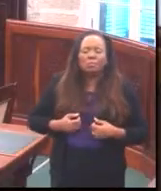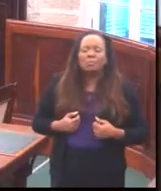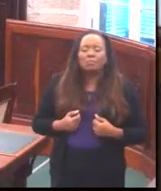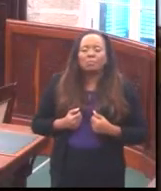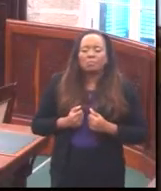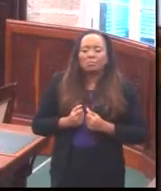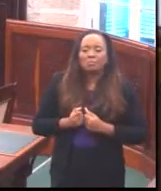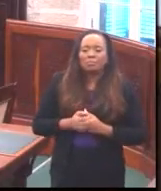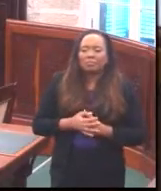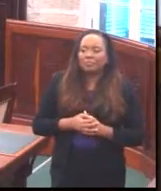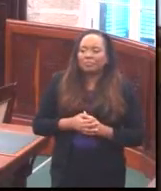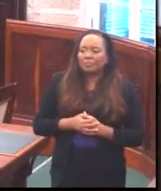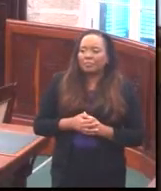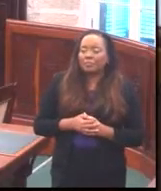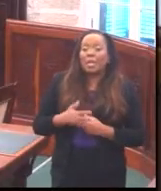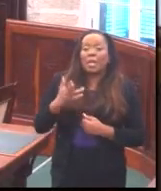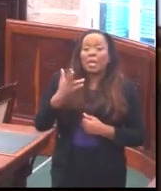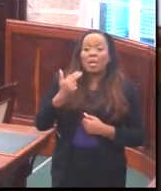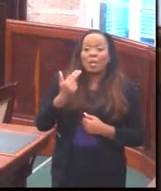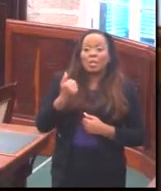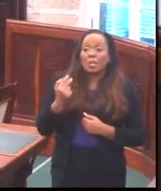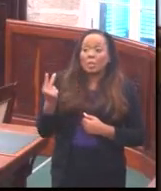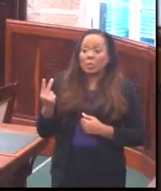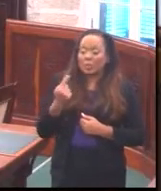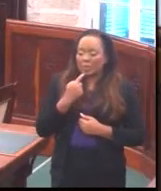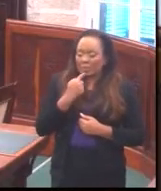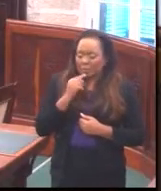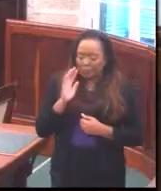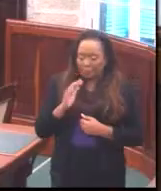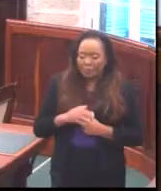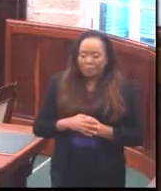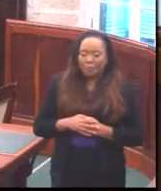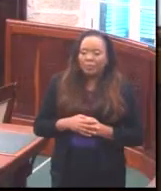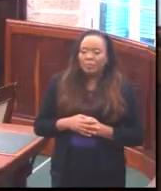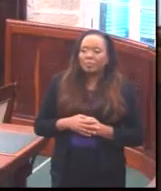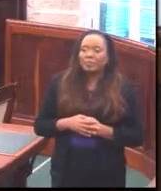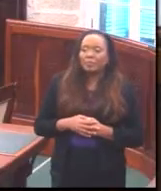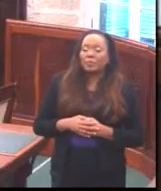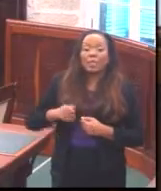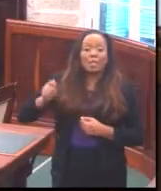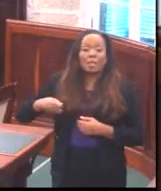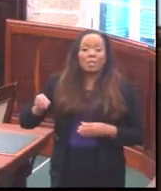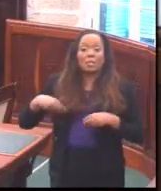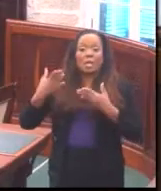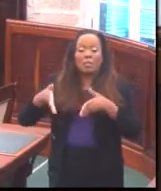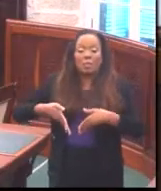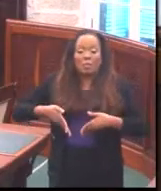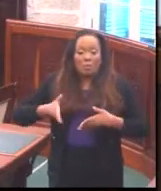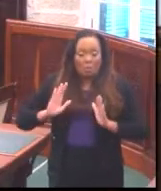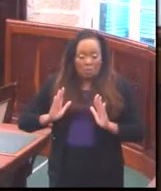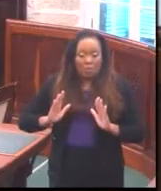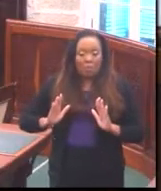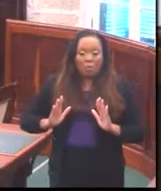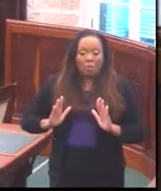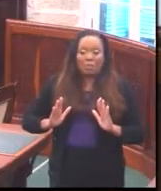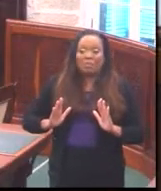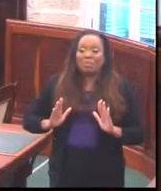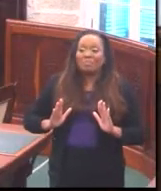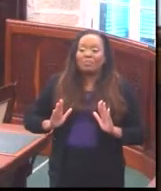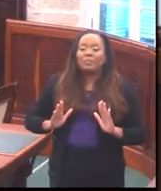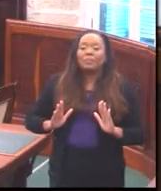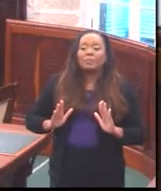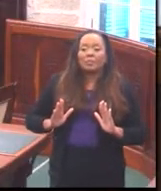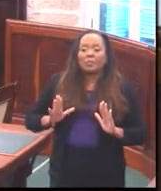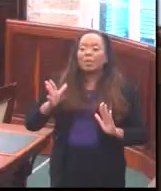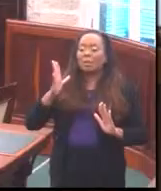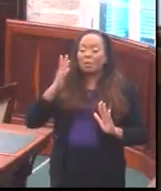So here's what 13.2 says. Having given the context, a judge grants a warrant permitting a warrant to be executed